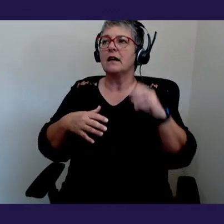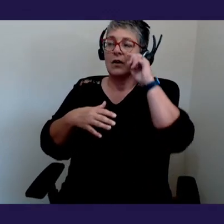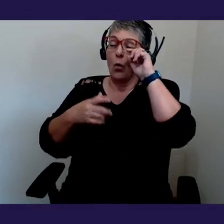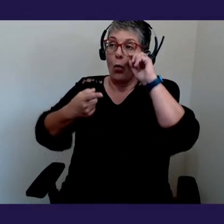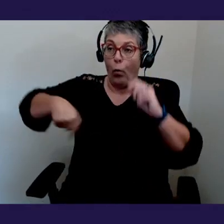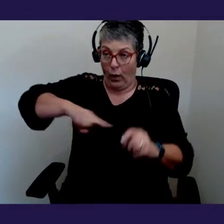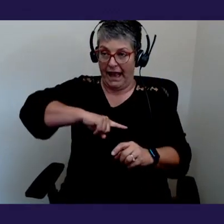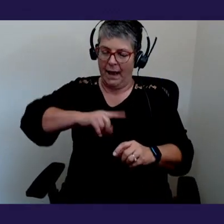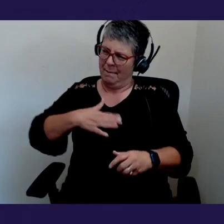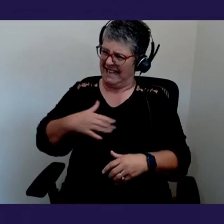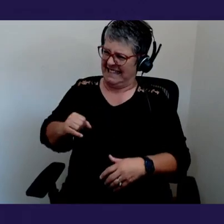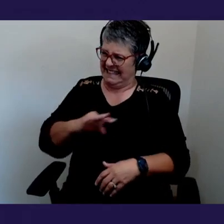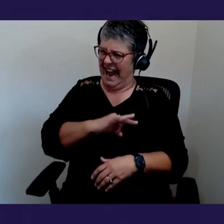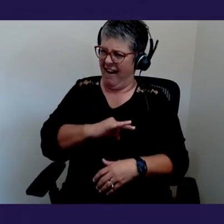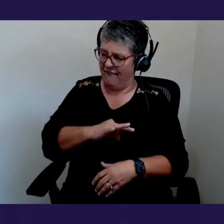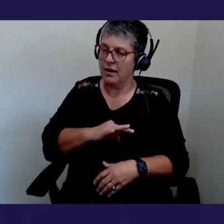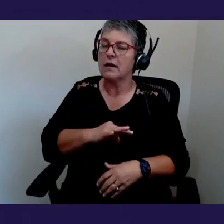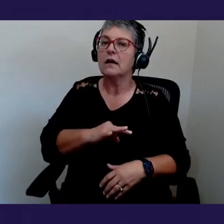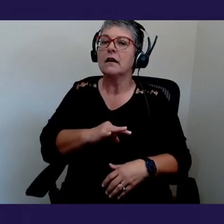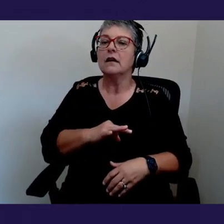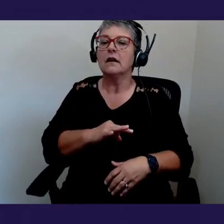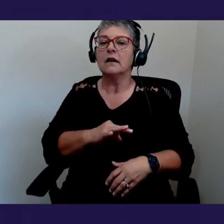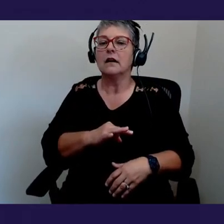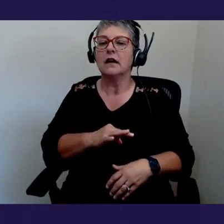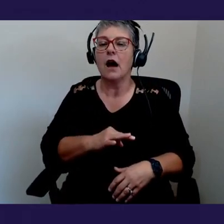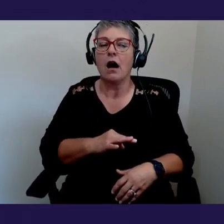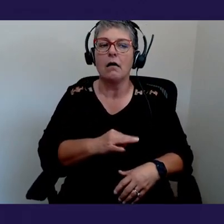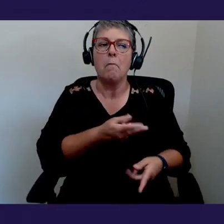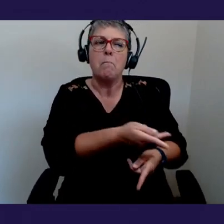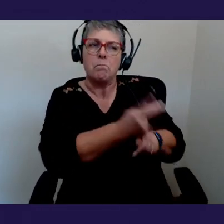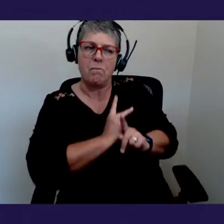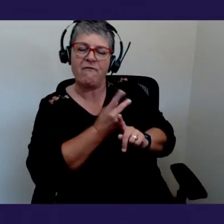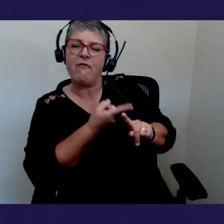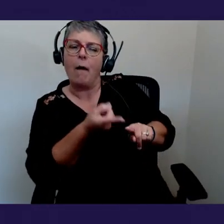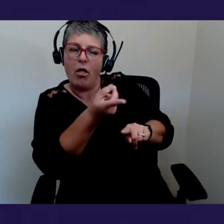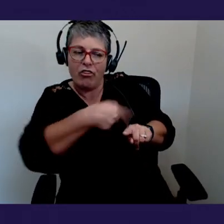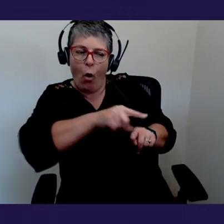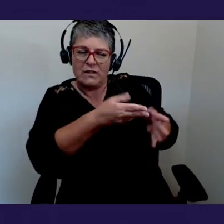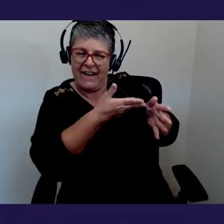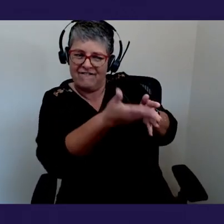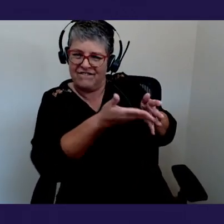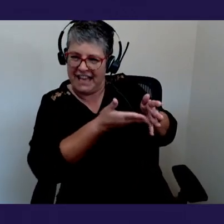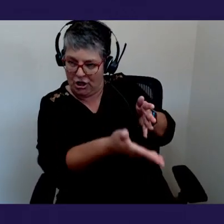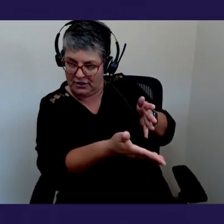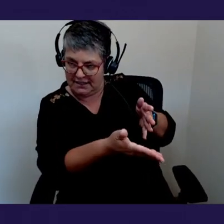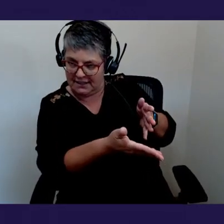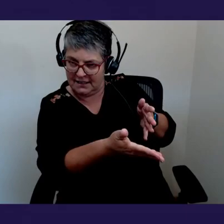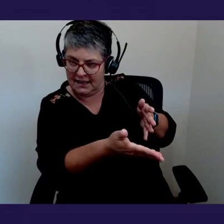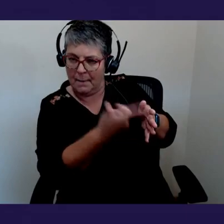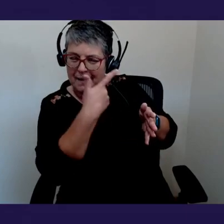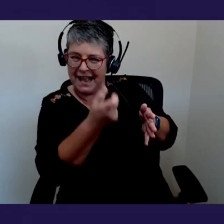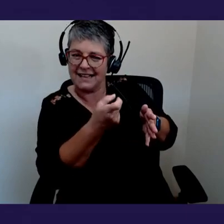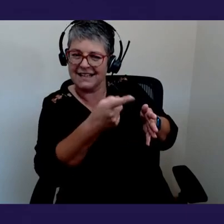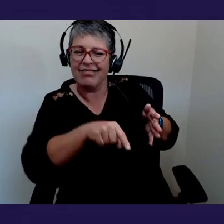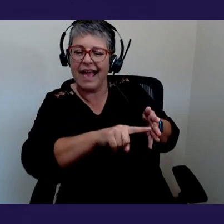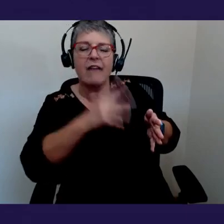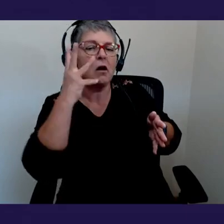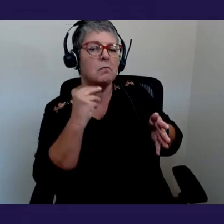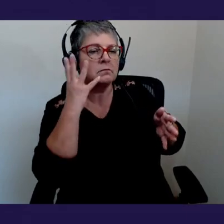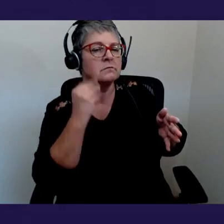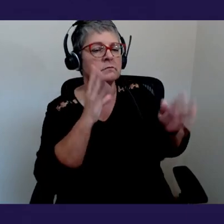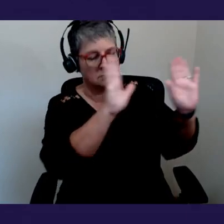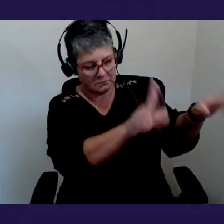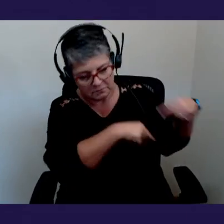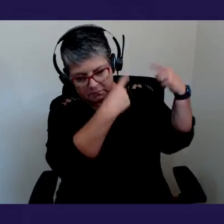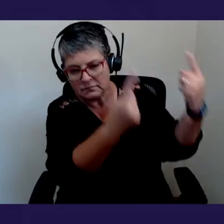draws from those fields. That's where really the most coherent thinking is, the most long-term thinking, and the thinking with most of the